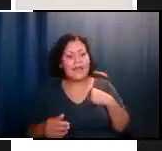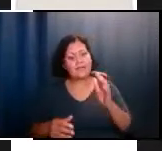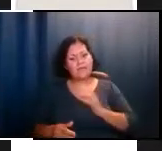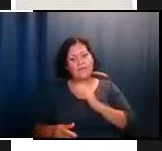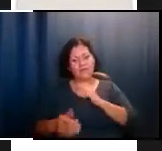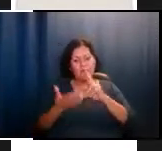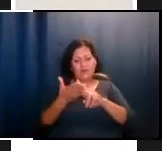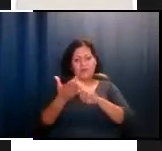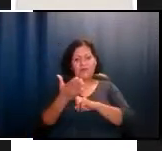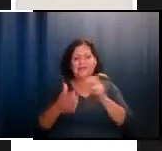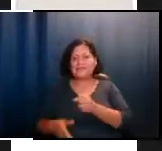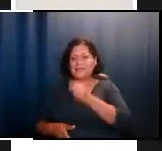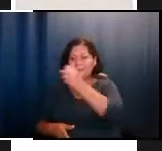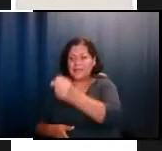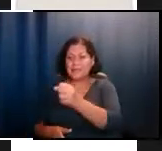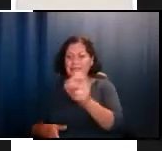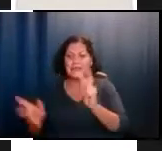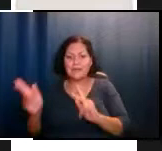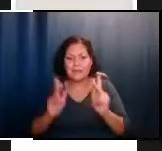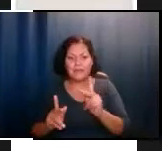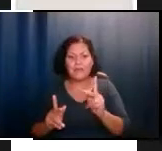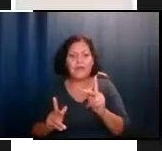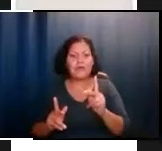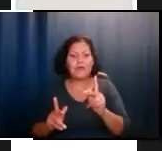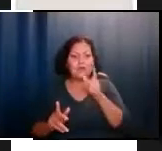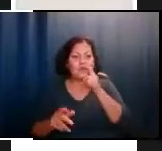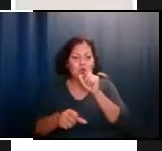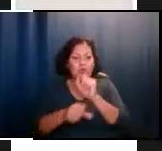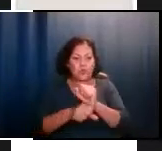persons that work for